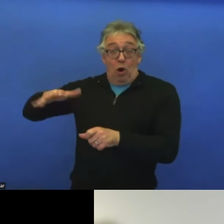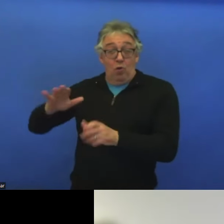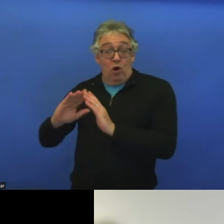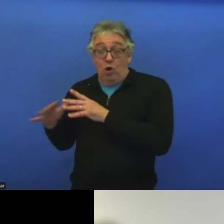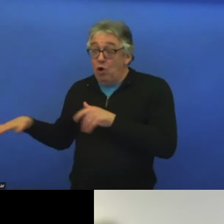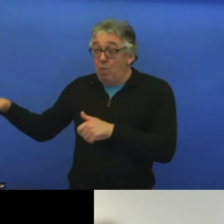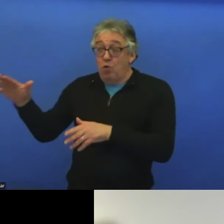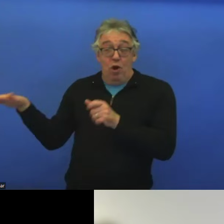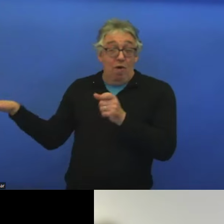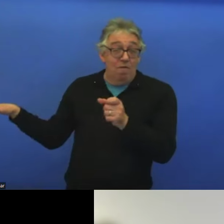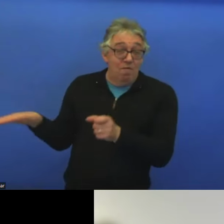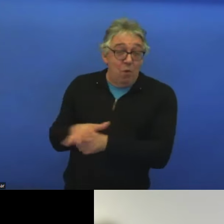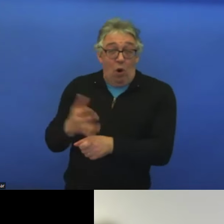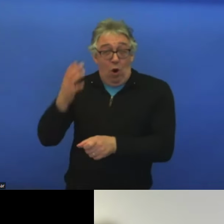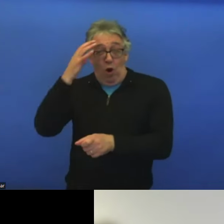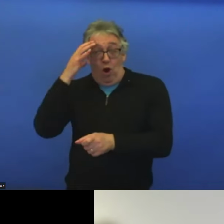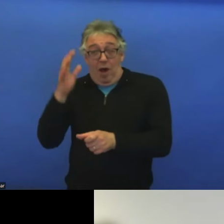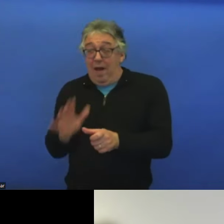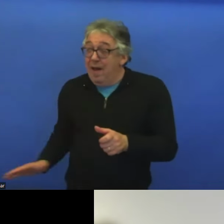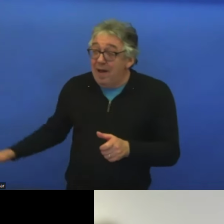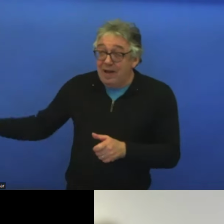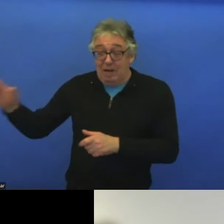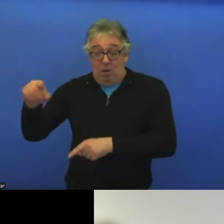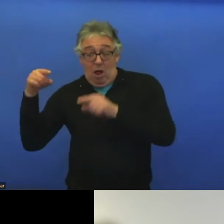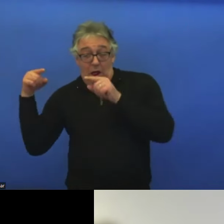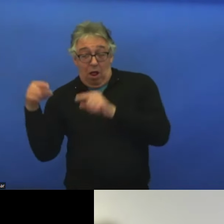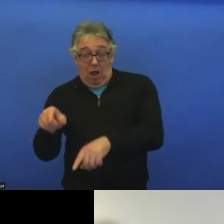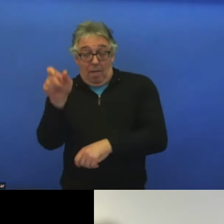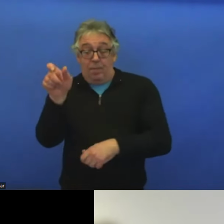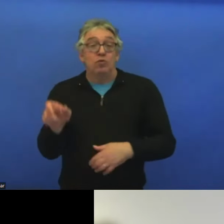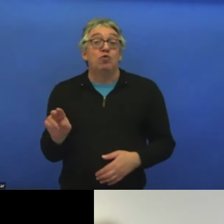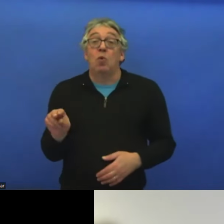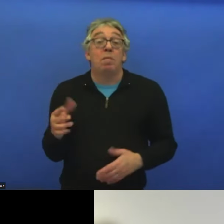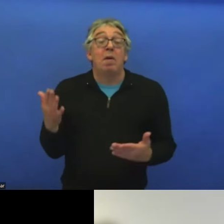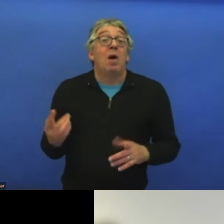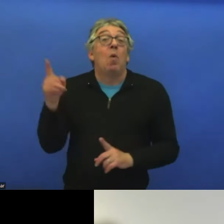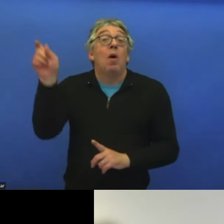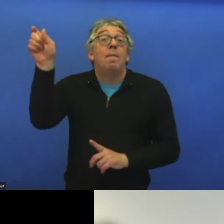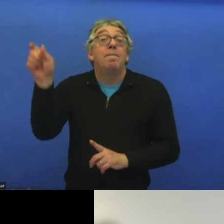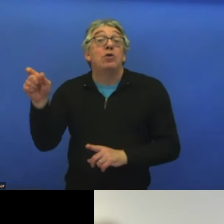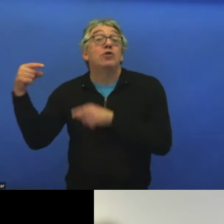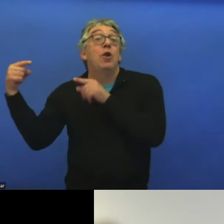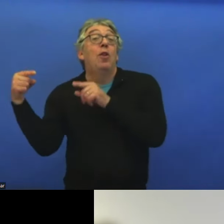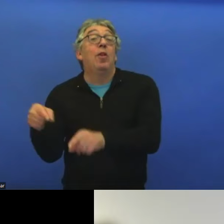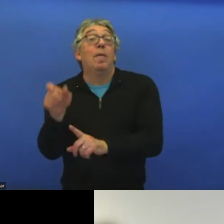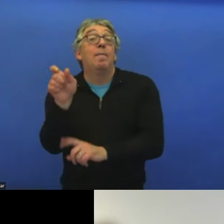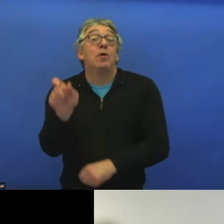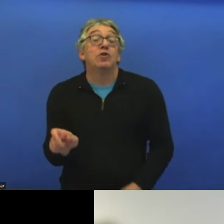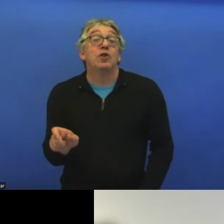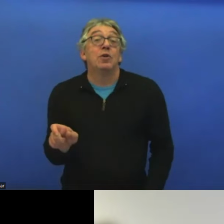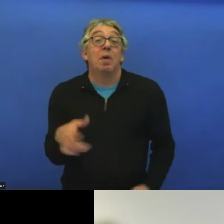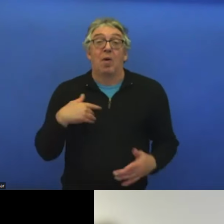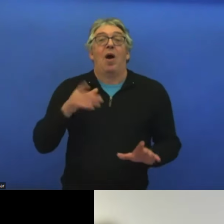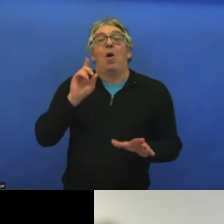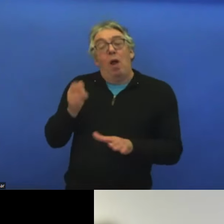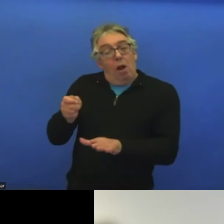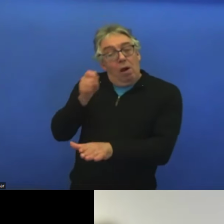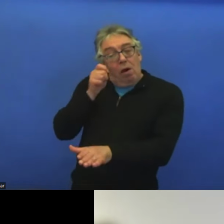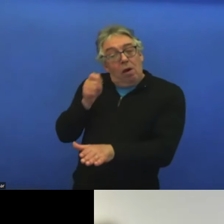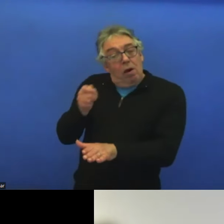have to be the whole state apparatus. It could be just one person. What we will have to look at, if it's the case, if it's just one